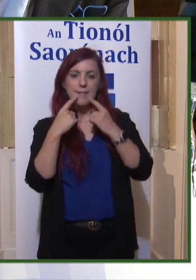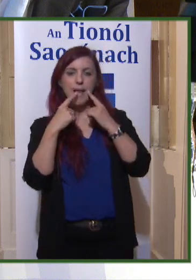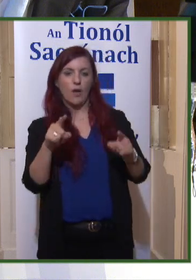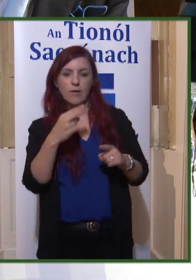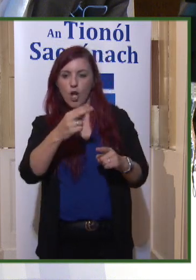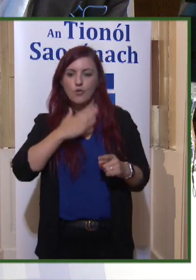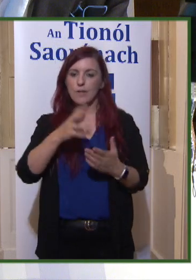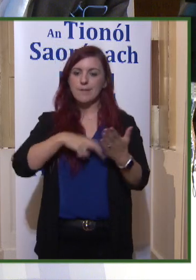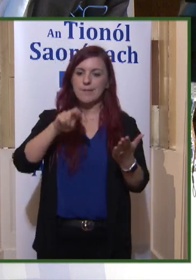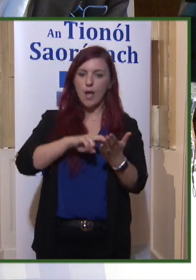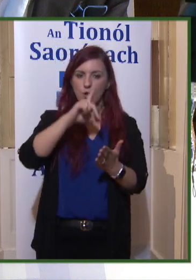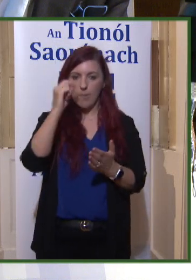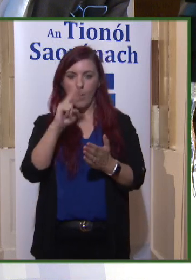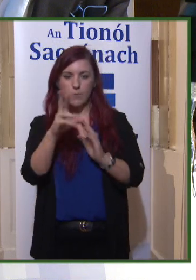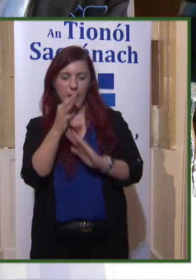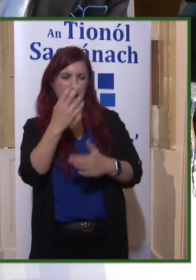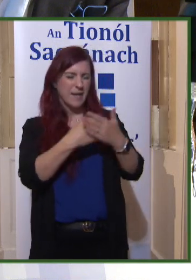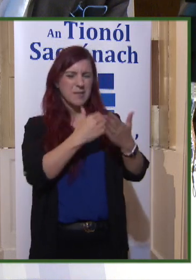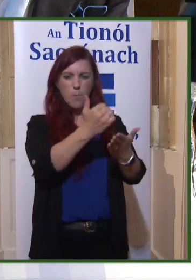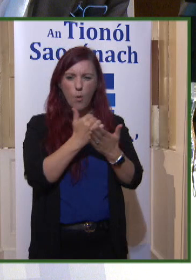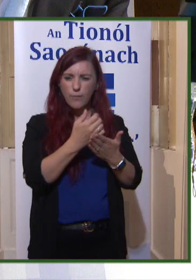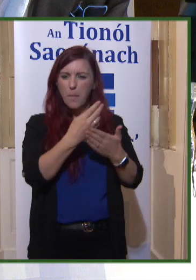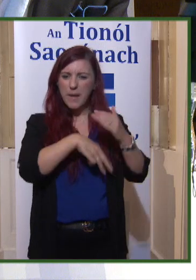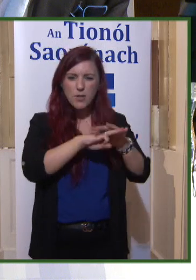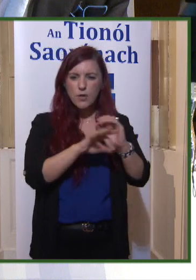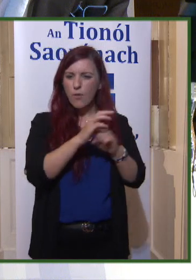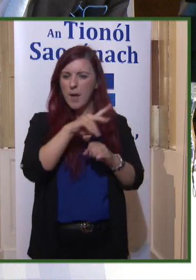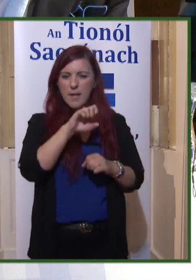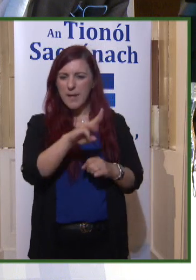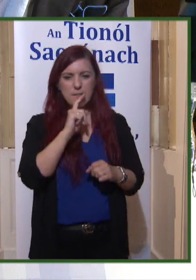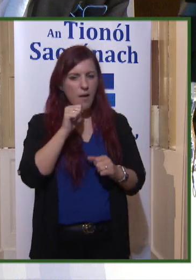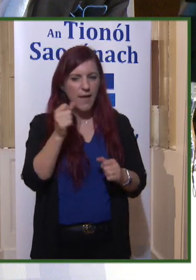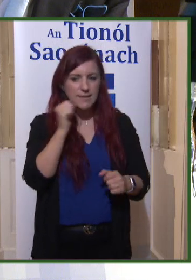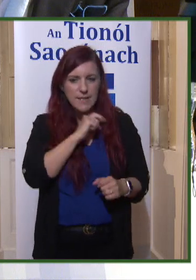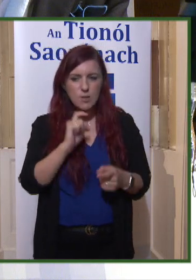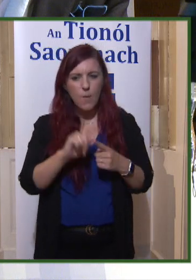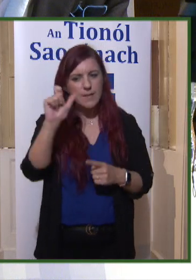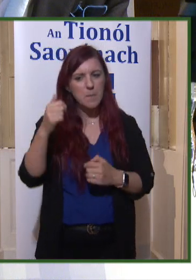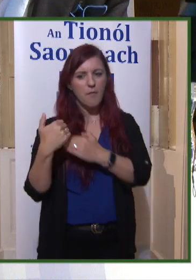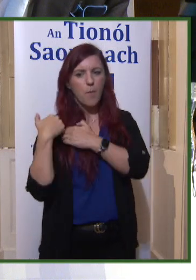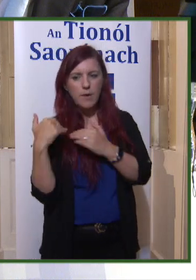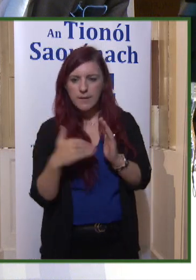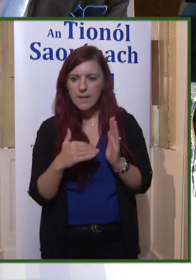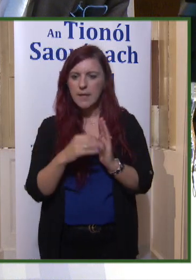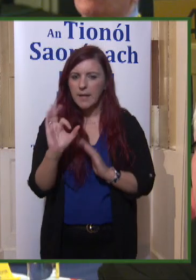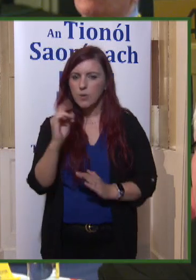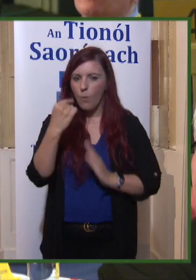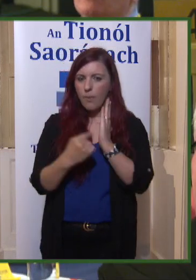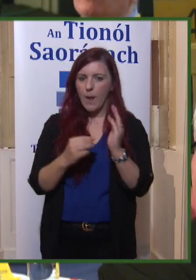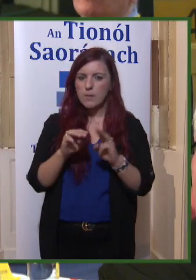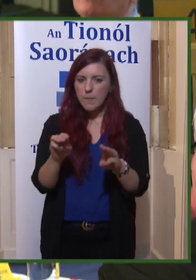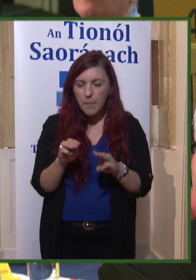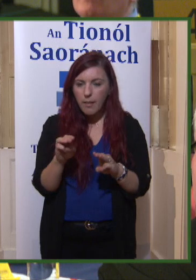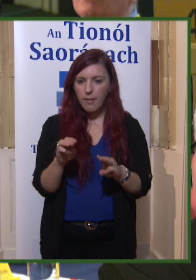your solicitor and get it verified, and you have to formally, so it is a bit of a burden. Getting 1,000 people to go to